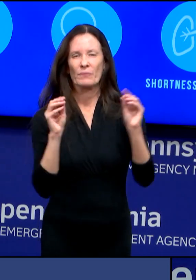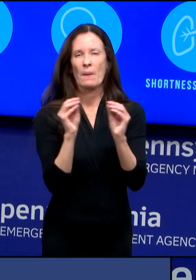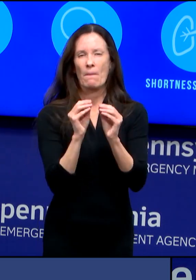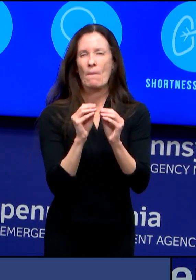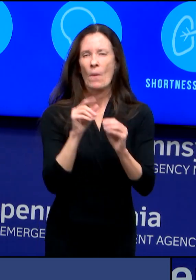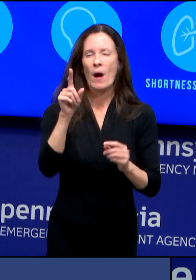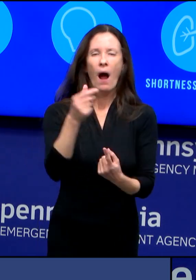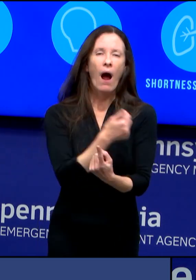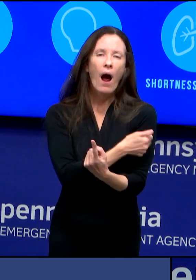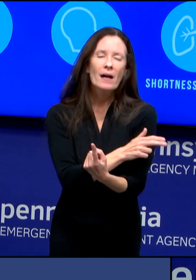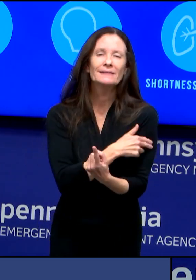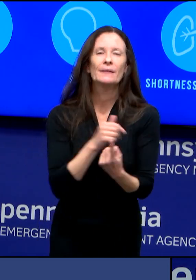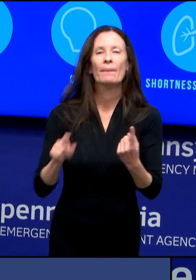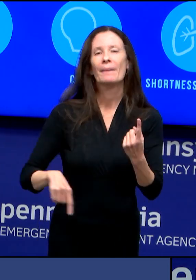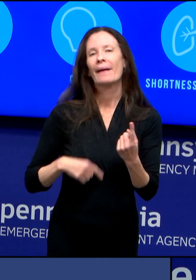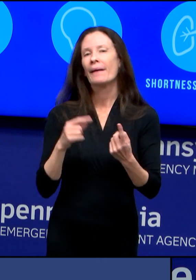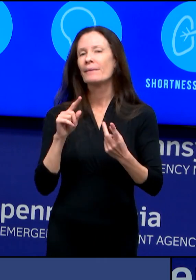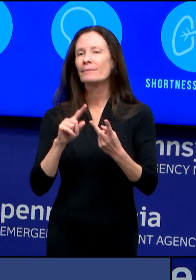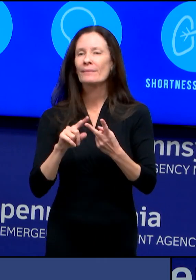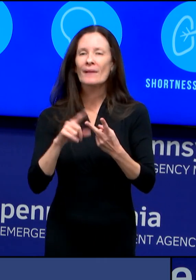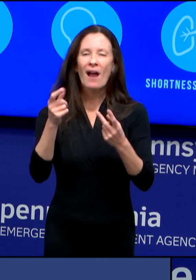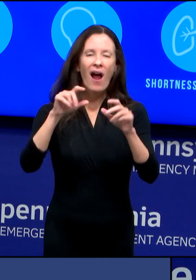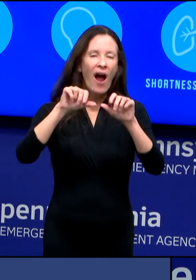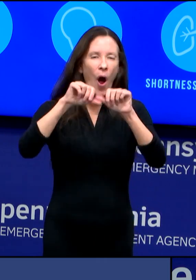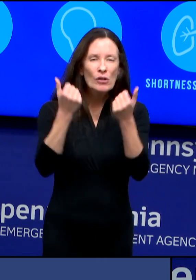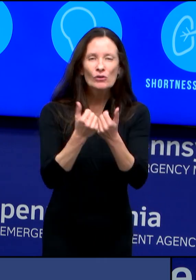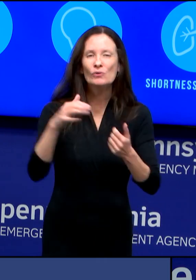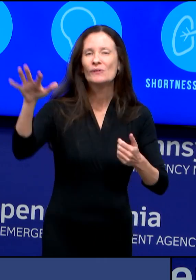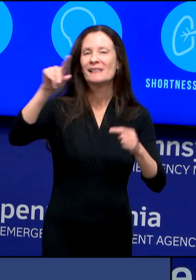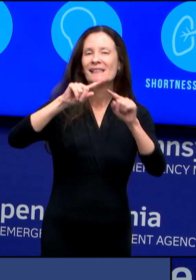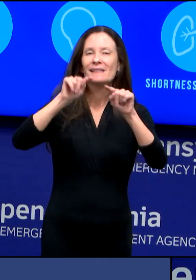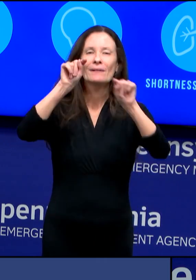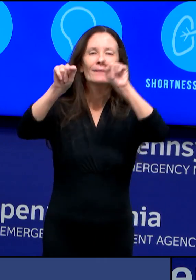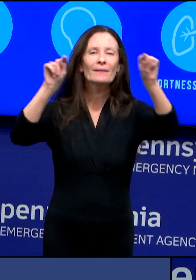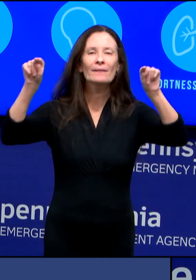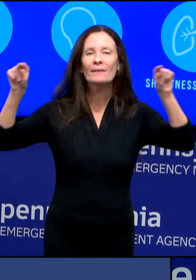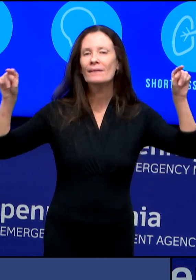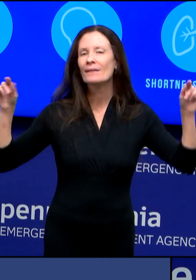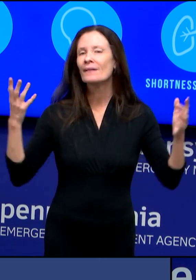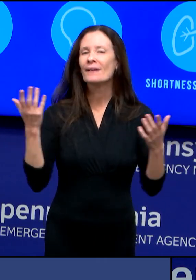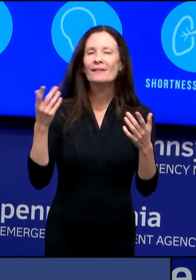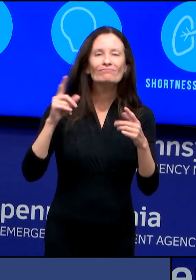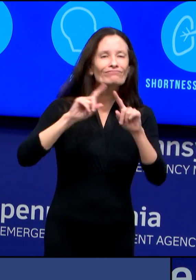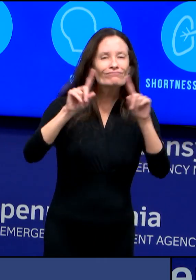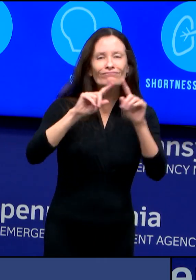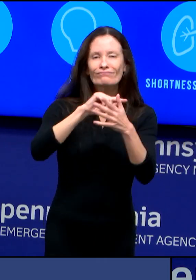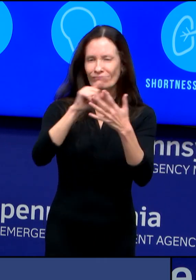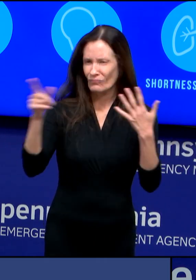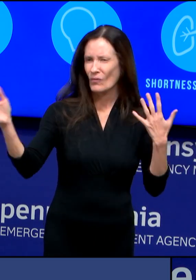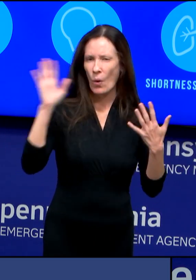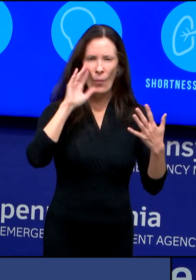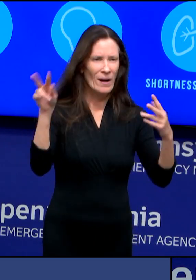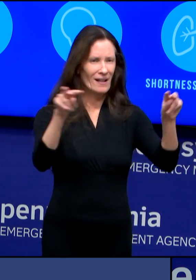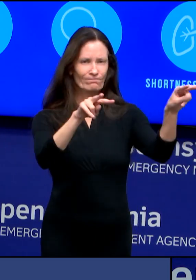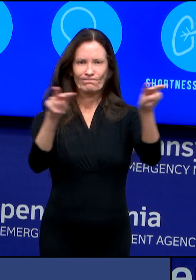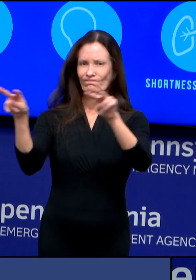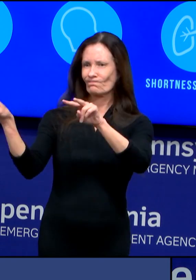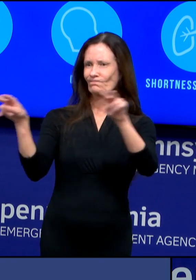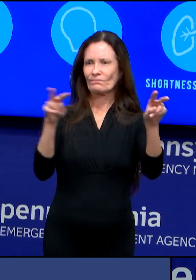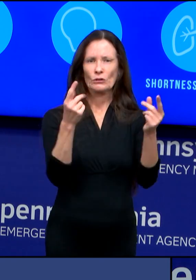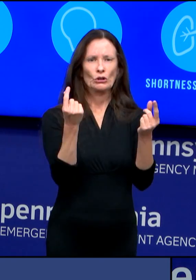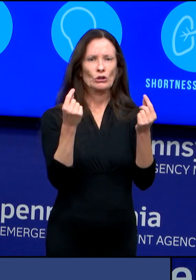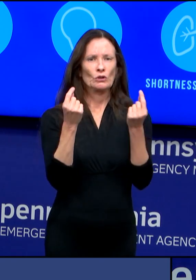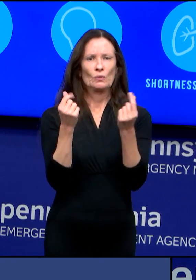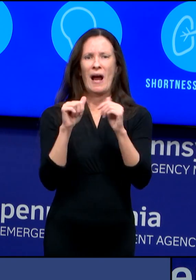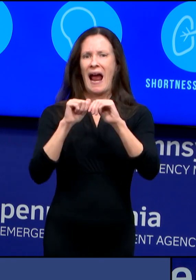Association, the healthcare coalitions are looking at that whole continuum of care to make sure that we have the right type of beds and enough